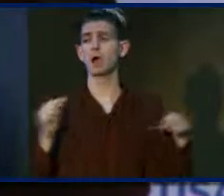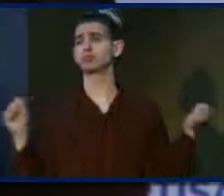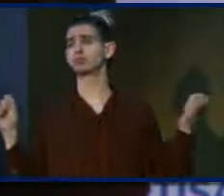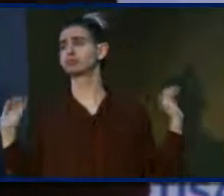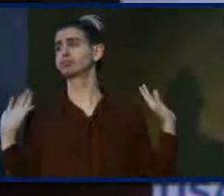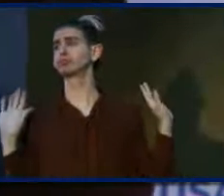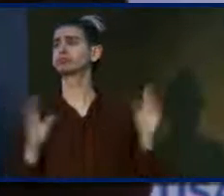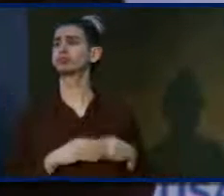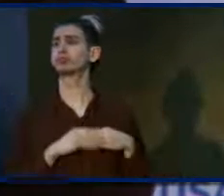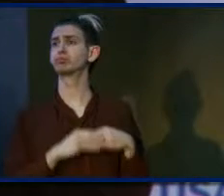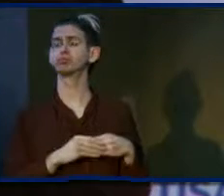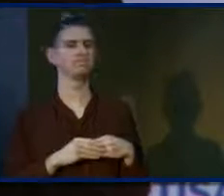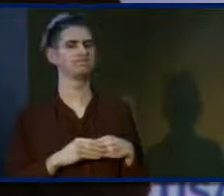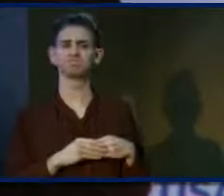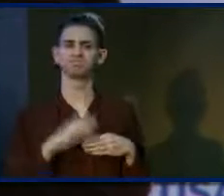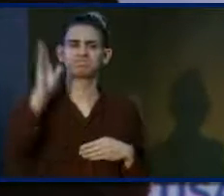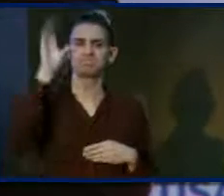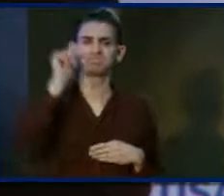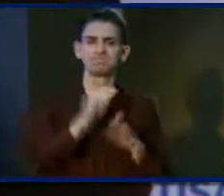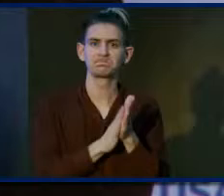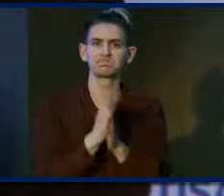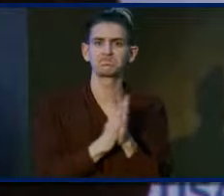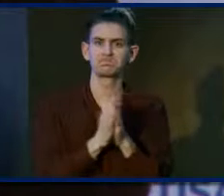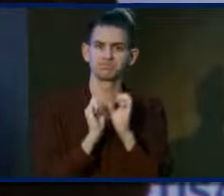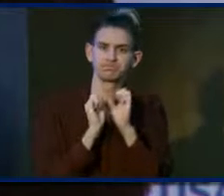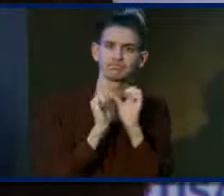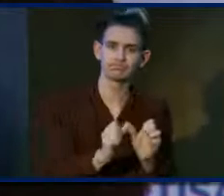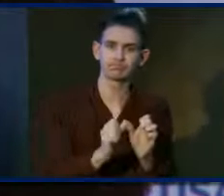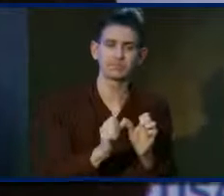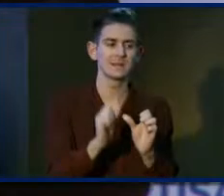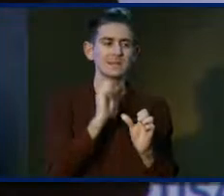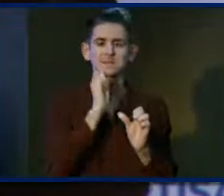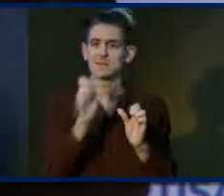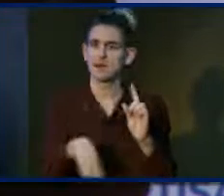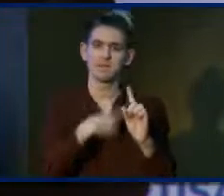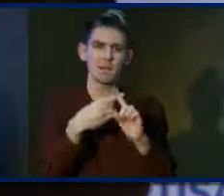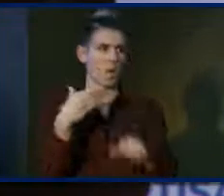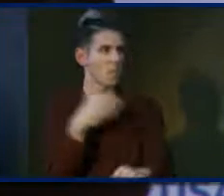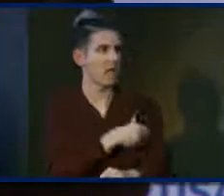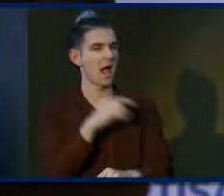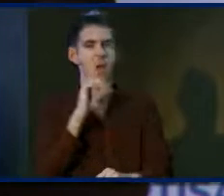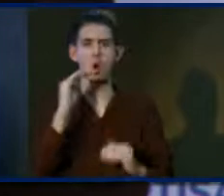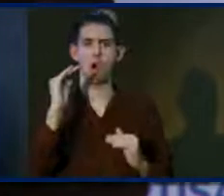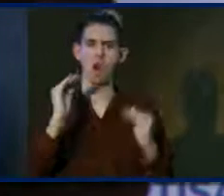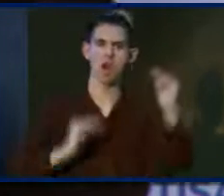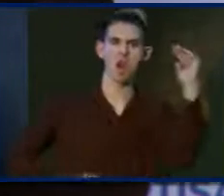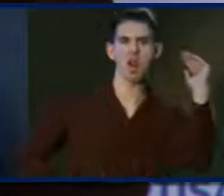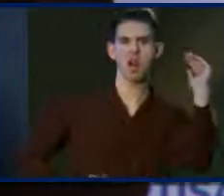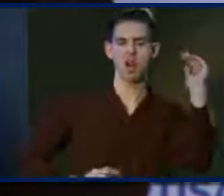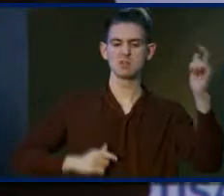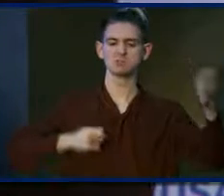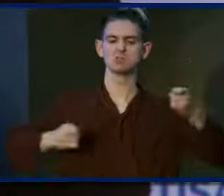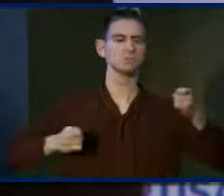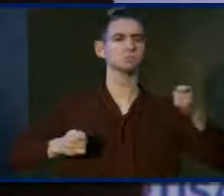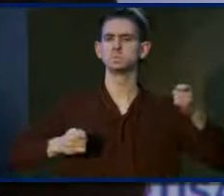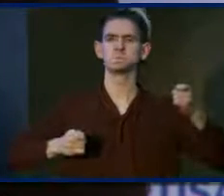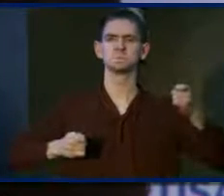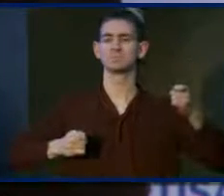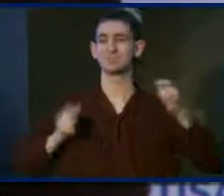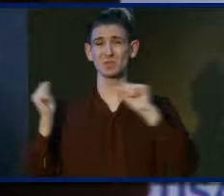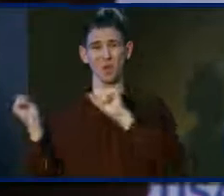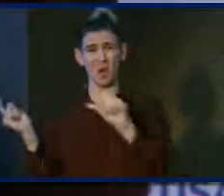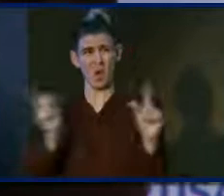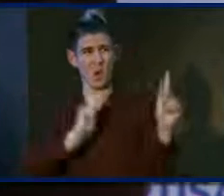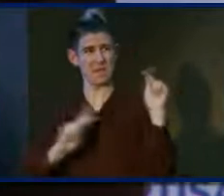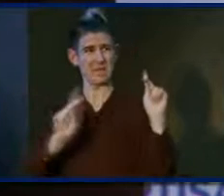happened yesterday. None of this is about power or advantage. This is about everyone's voice being heard. When I think about